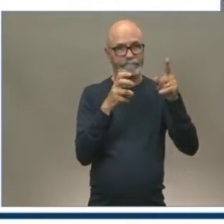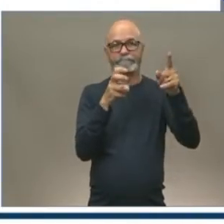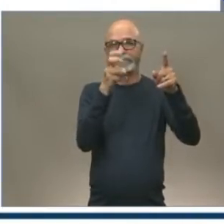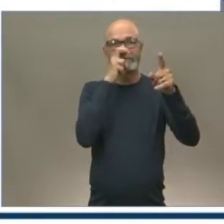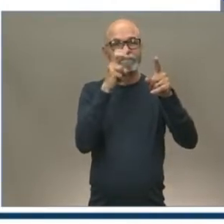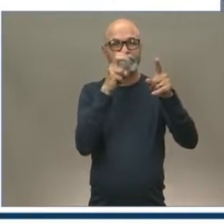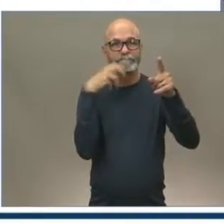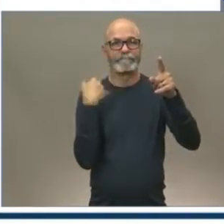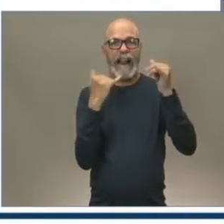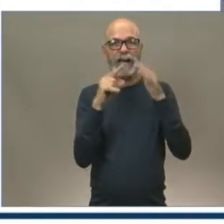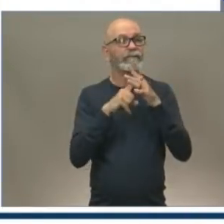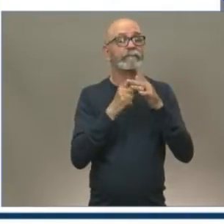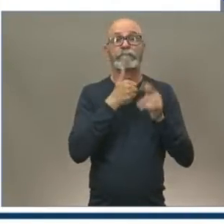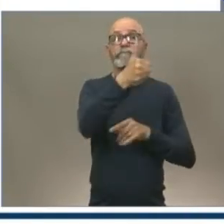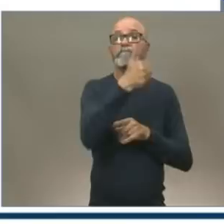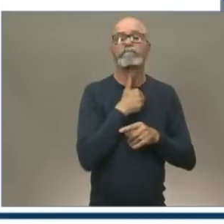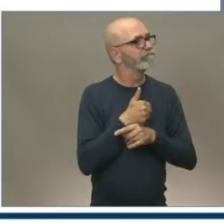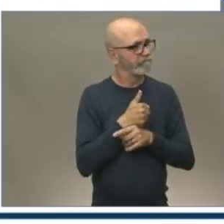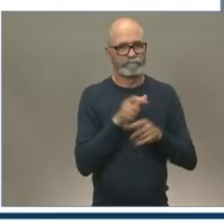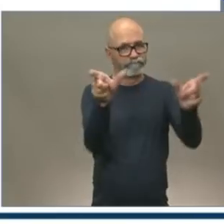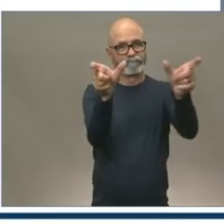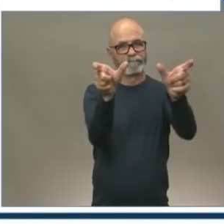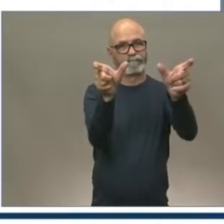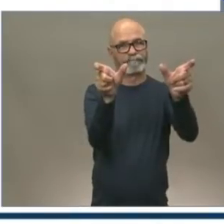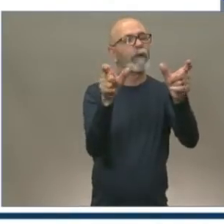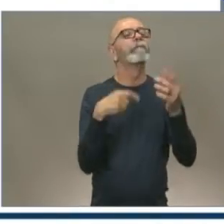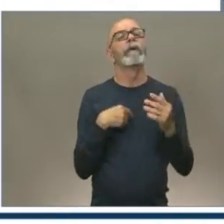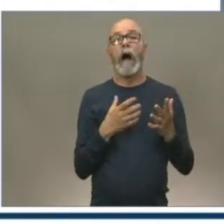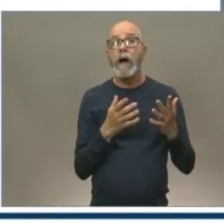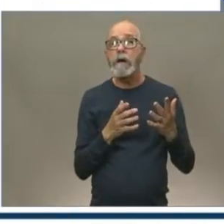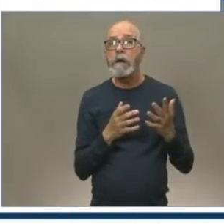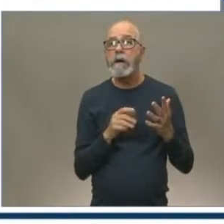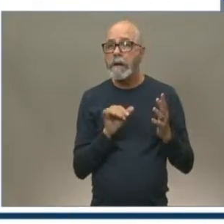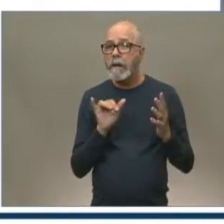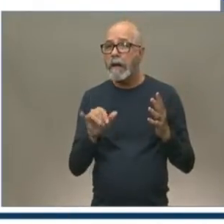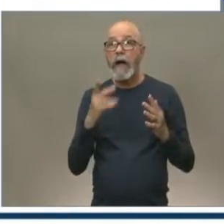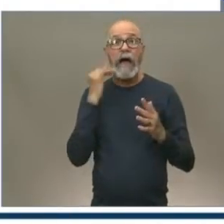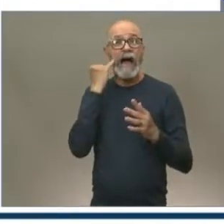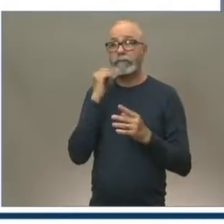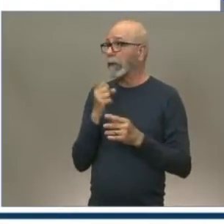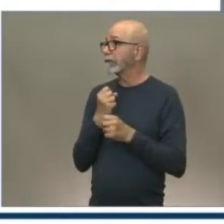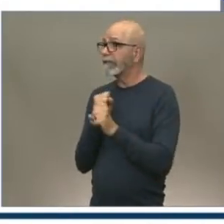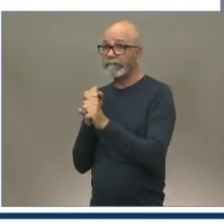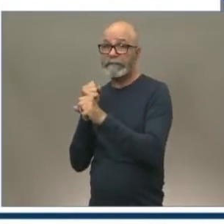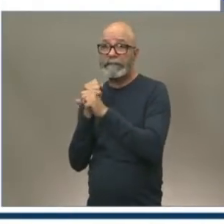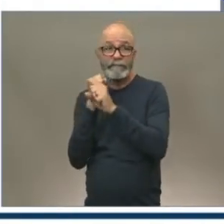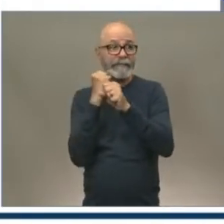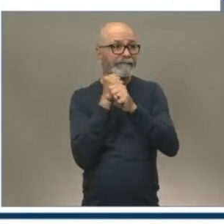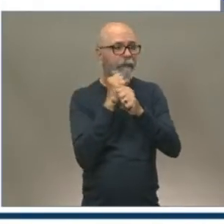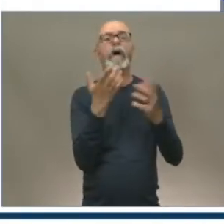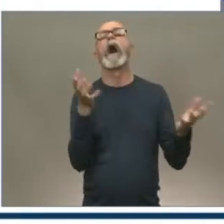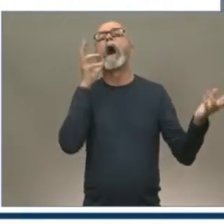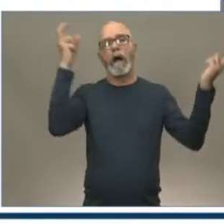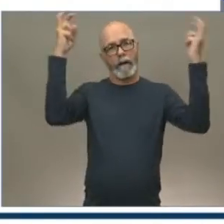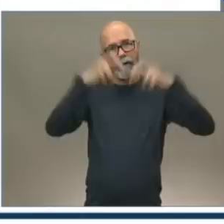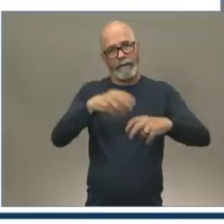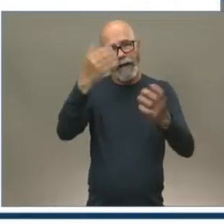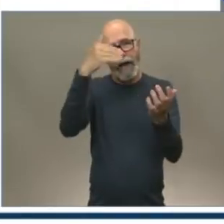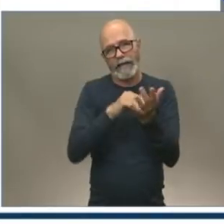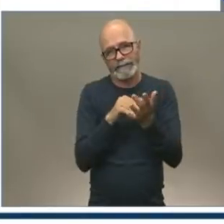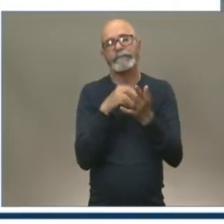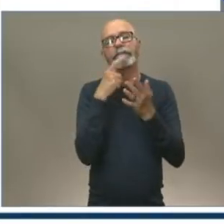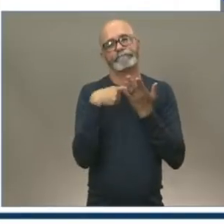that discussion when it's a little safer to do so, but this is the right decision now as we see the travel is often the